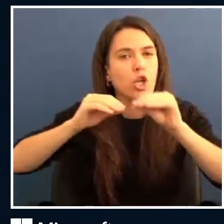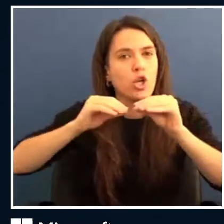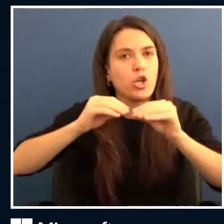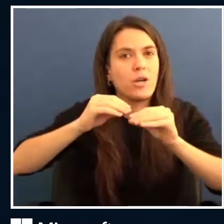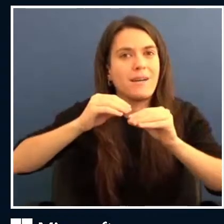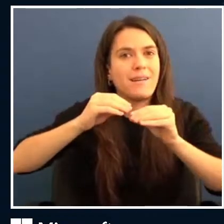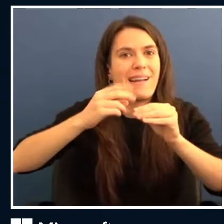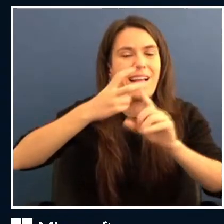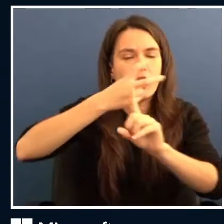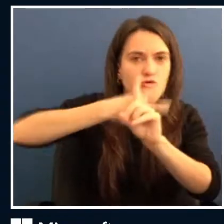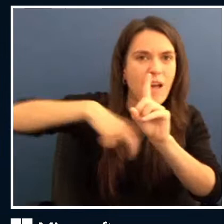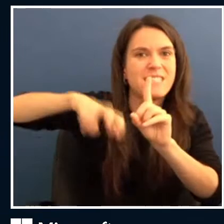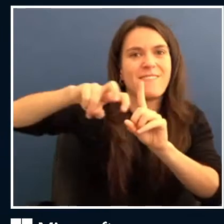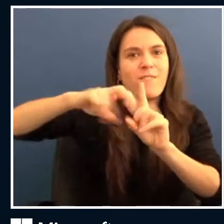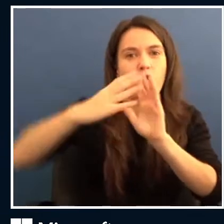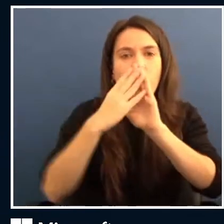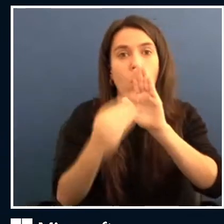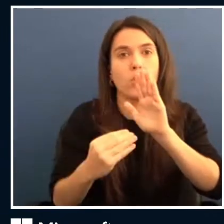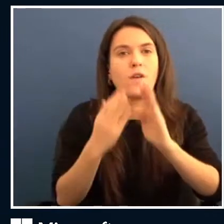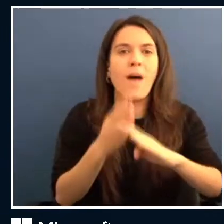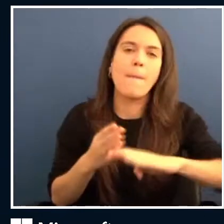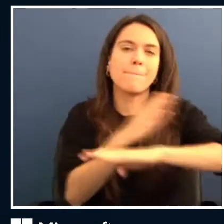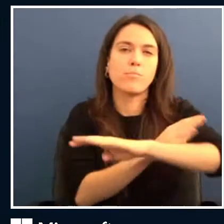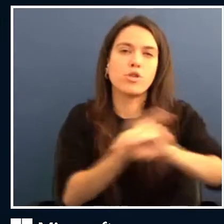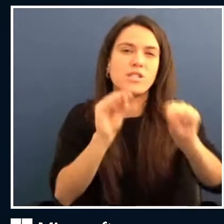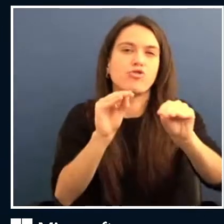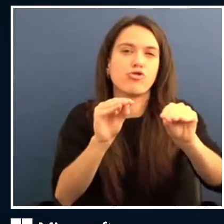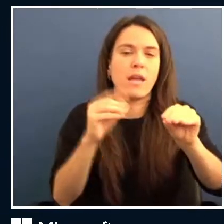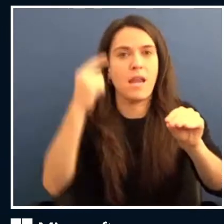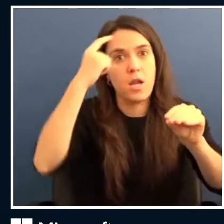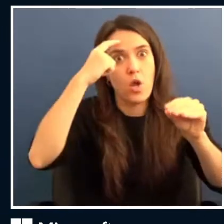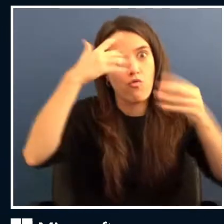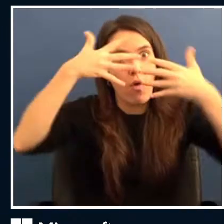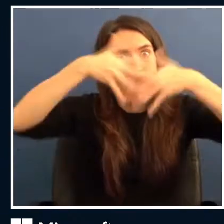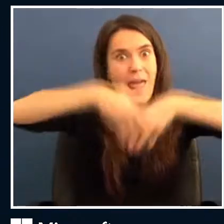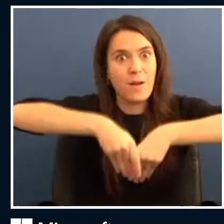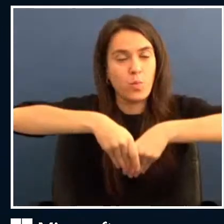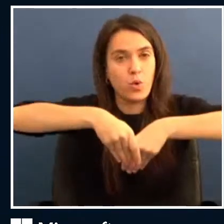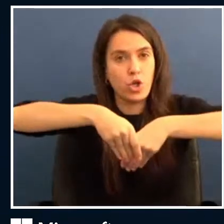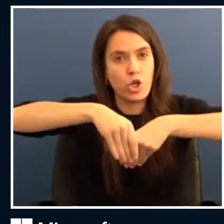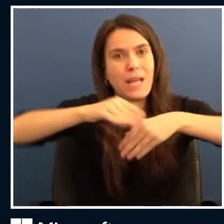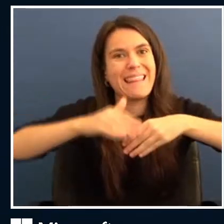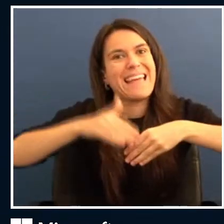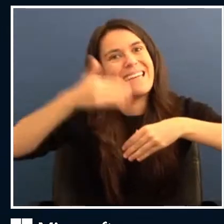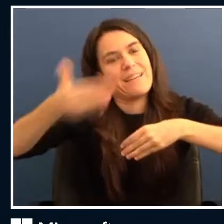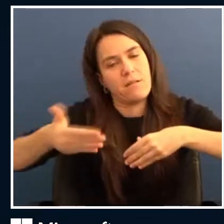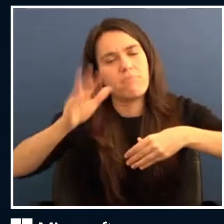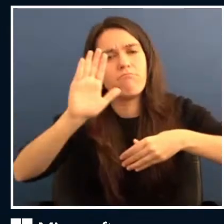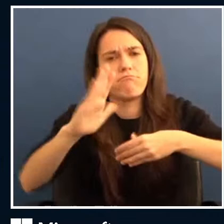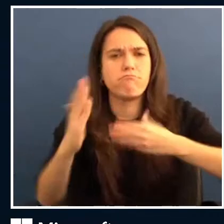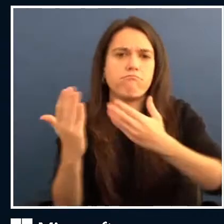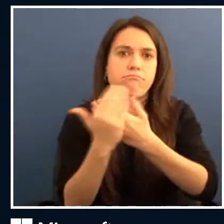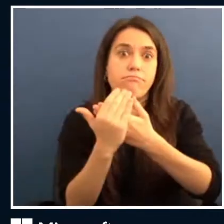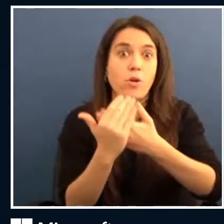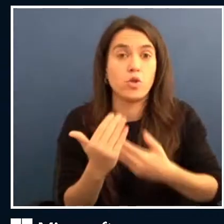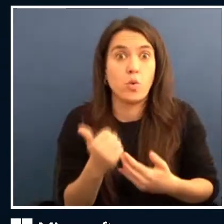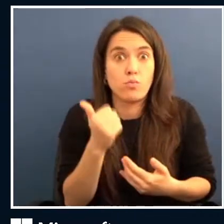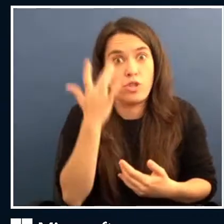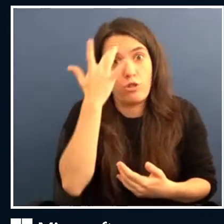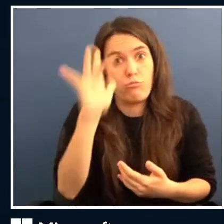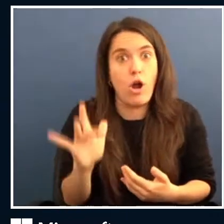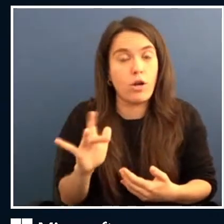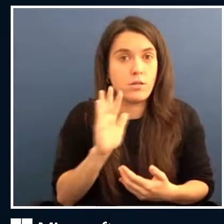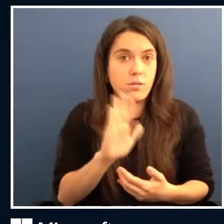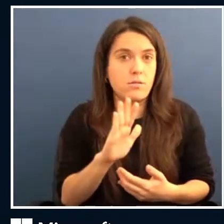there is a pre-trained neural network and then some classifier trained on top of it, which is like a very clever way to do it. But it is